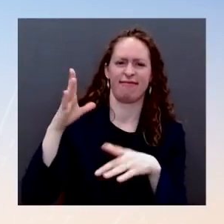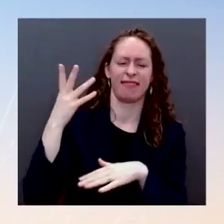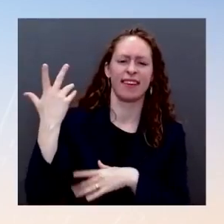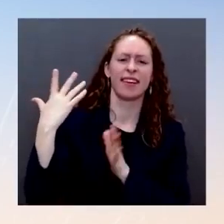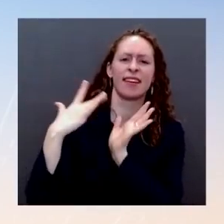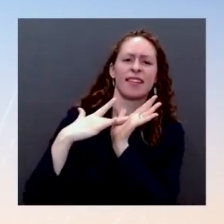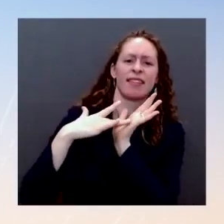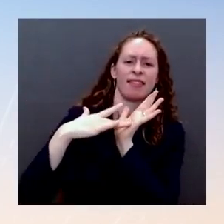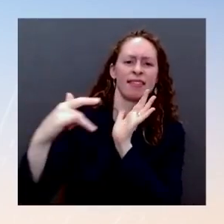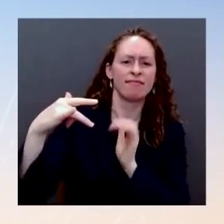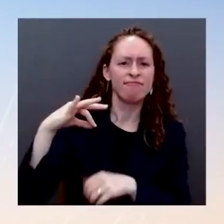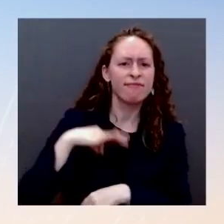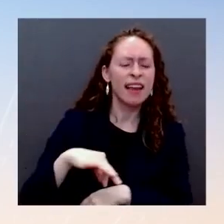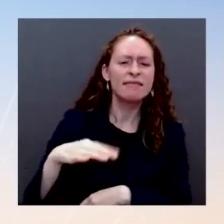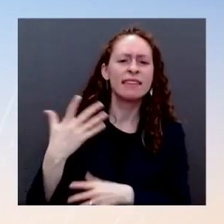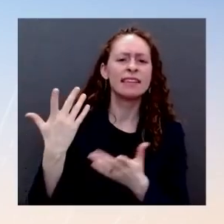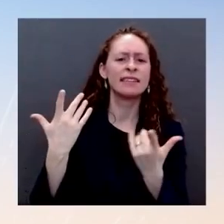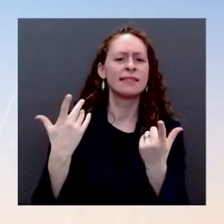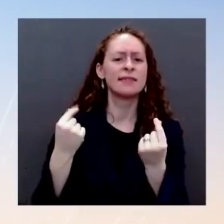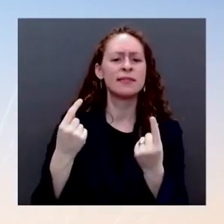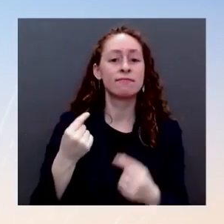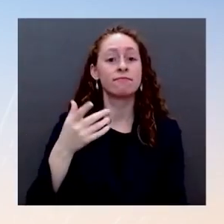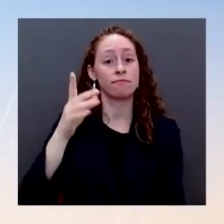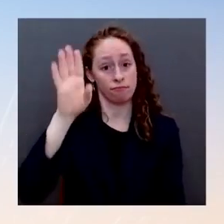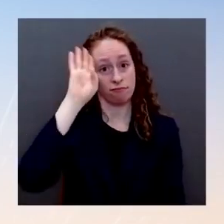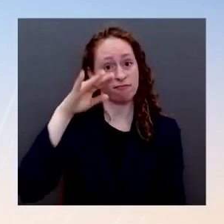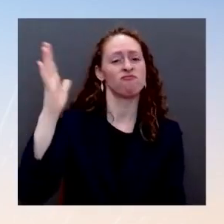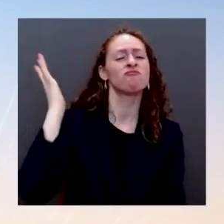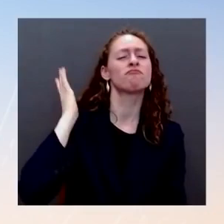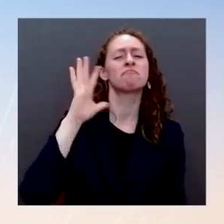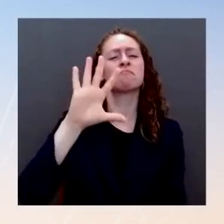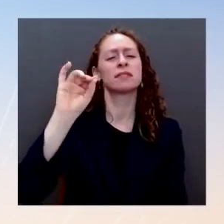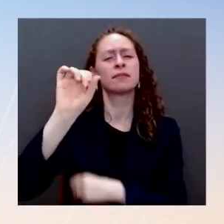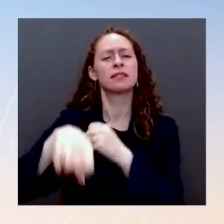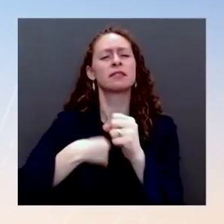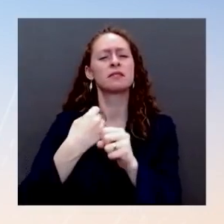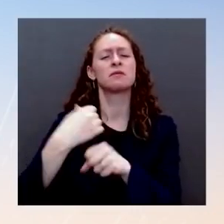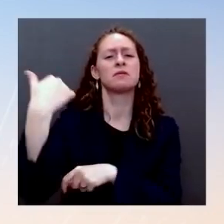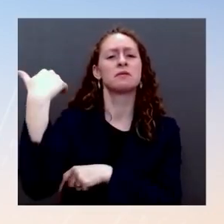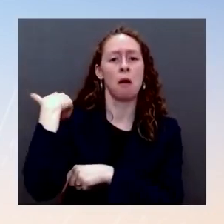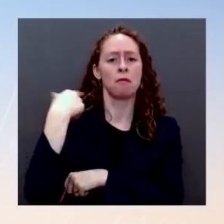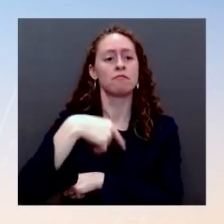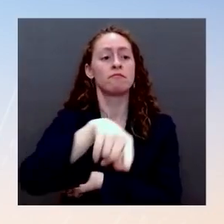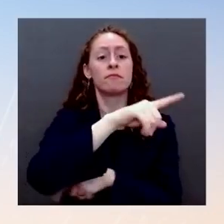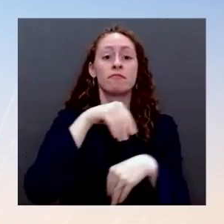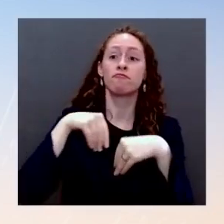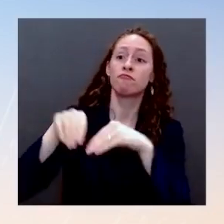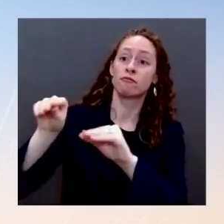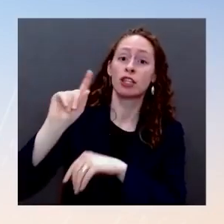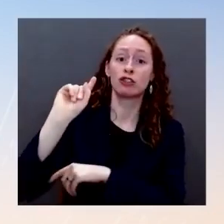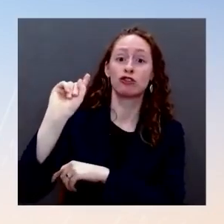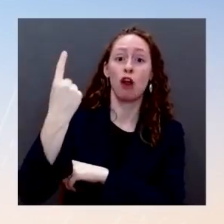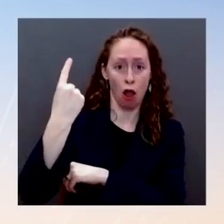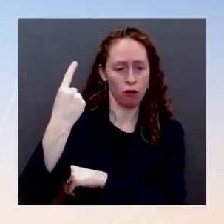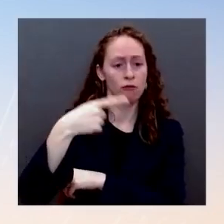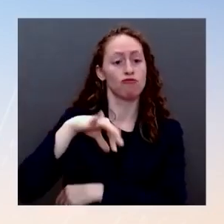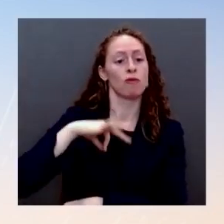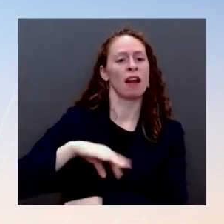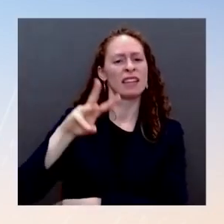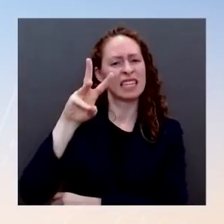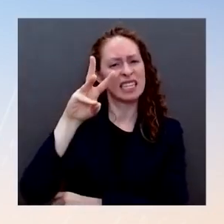compared to about 39 cents today. Similarly, hog farmers got 40 to 60 cents on each dollar spent 50 years ago,